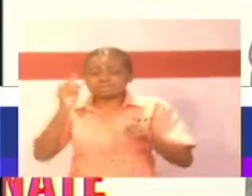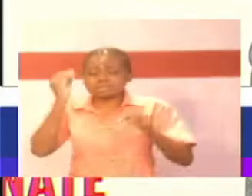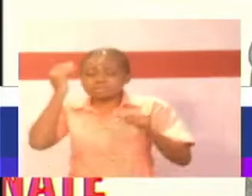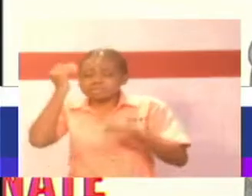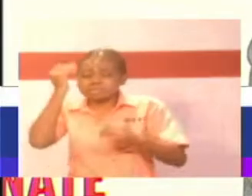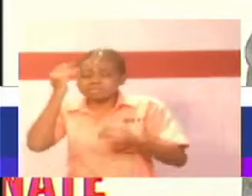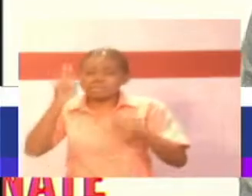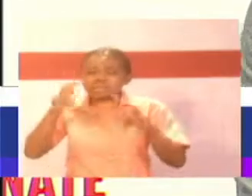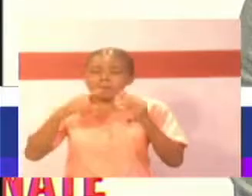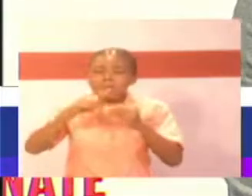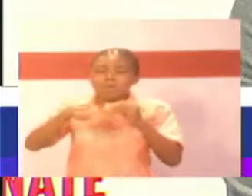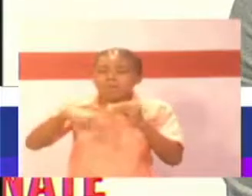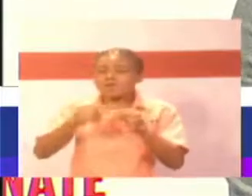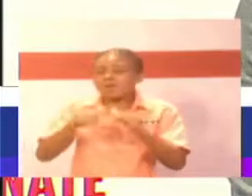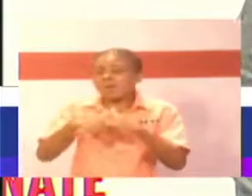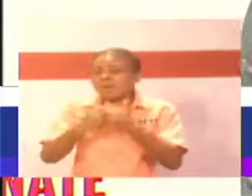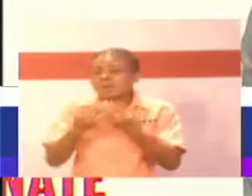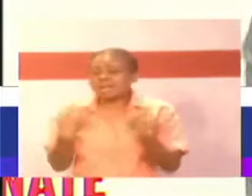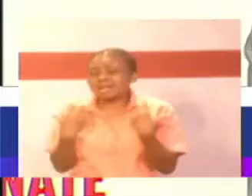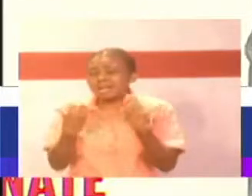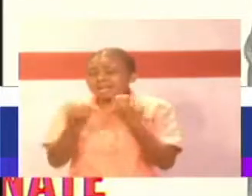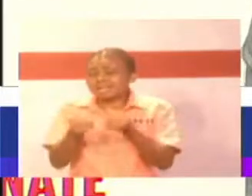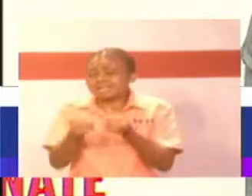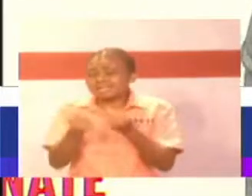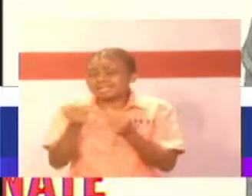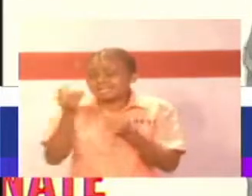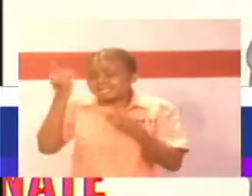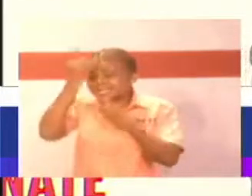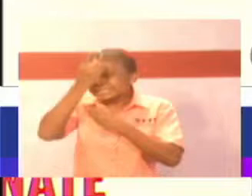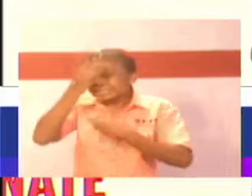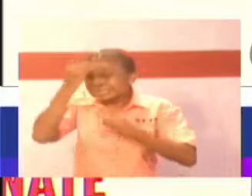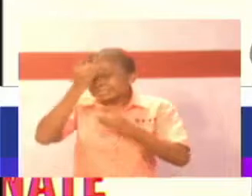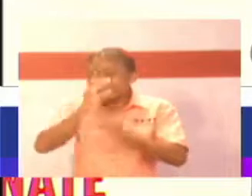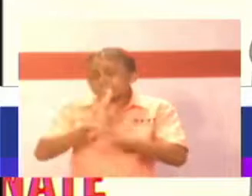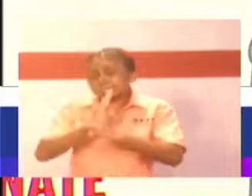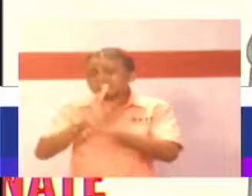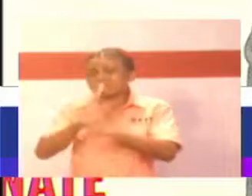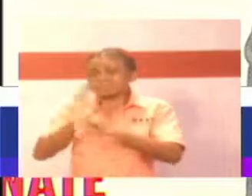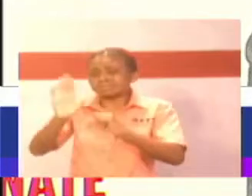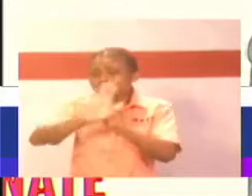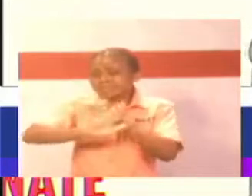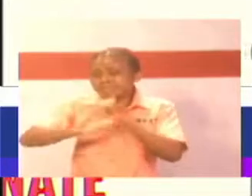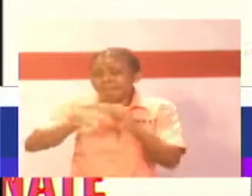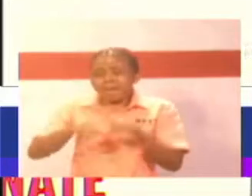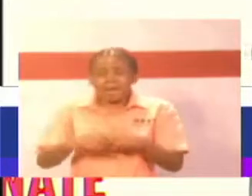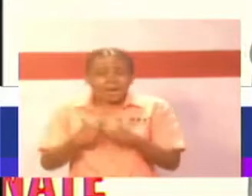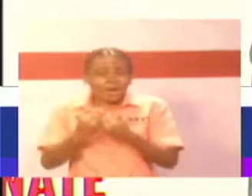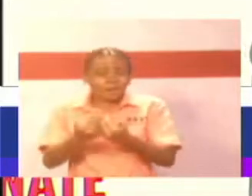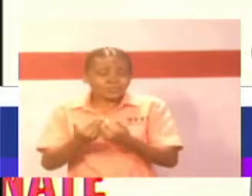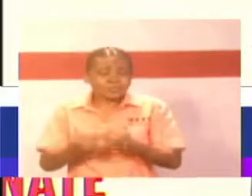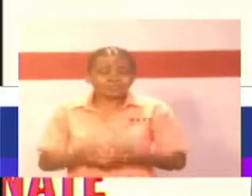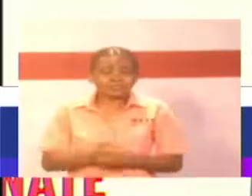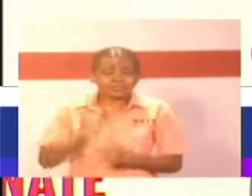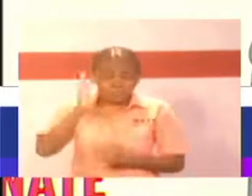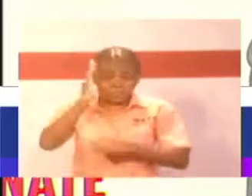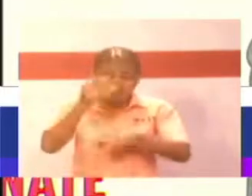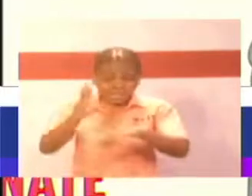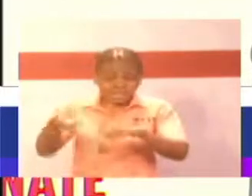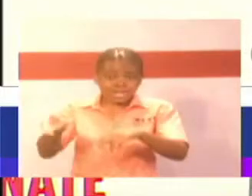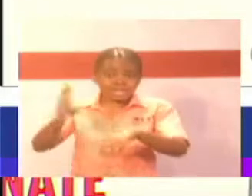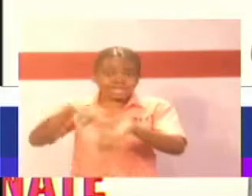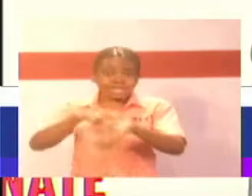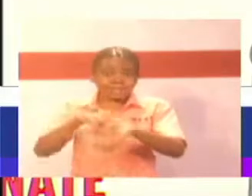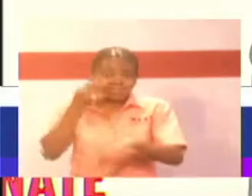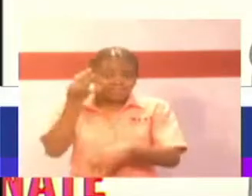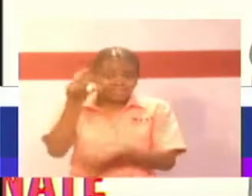prevention. All regional health authorities will be facilitating a national care fair on Friday, October